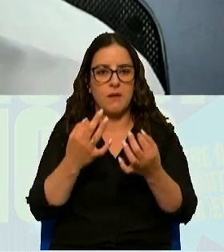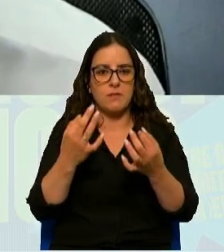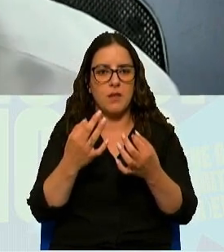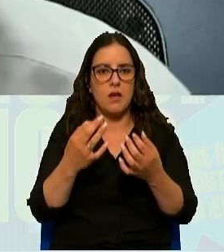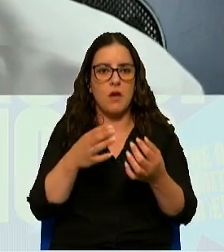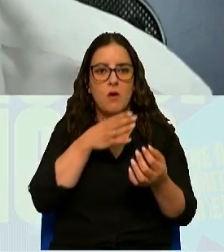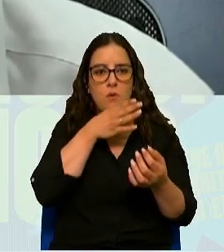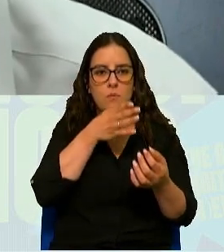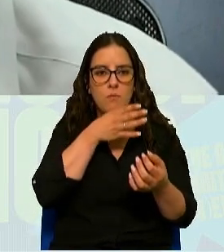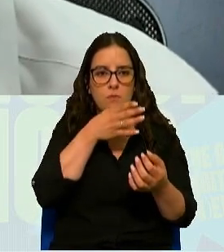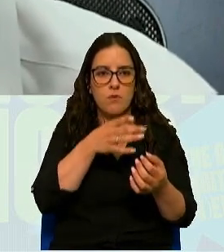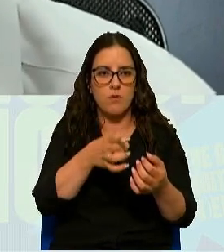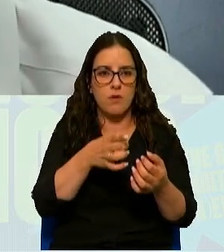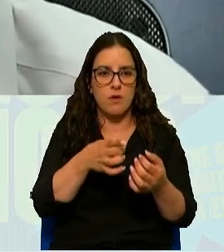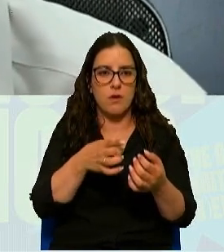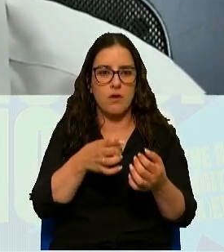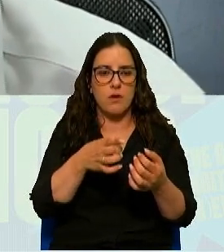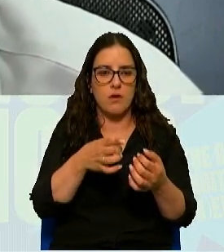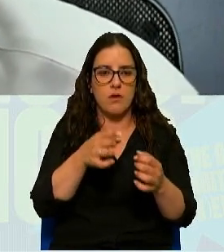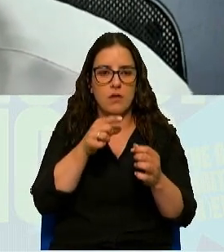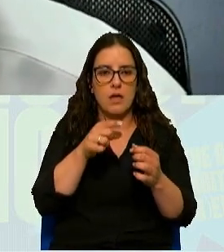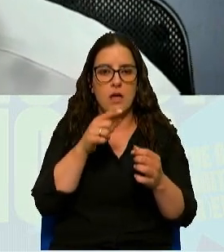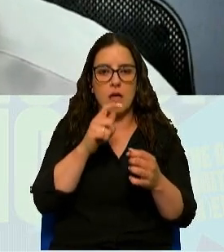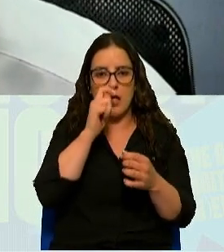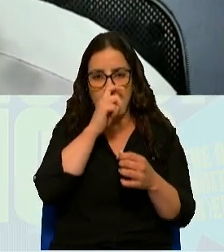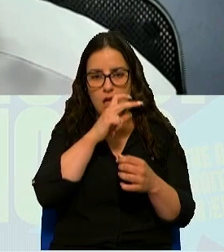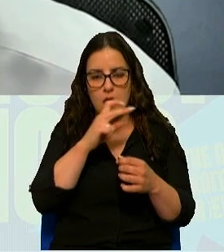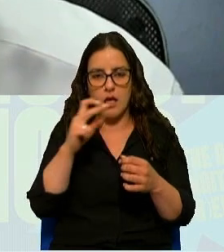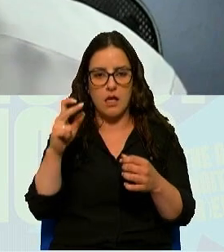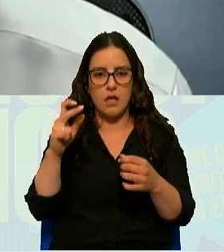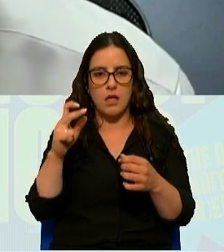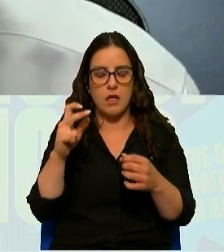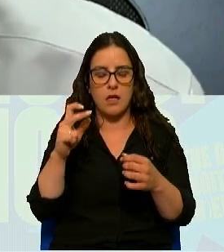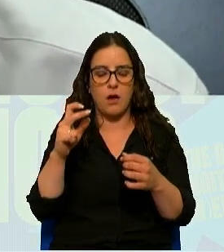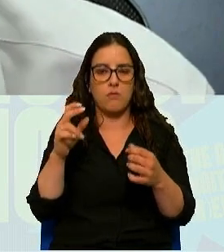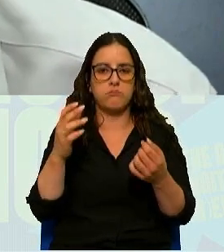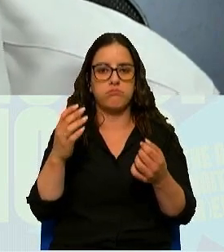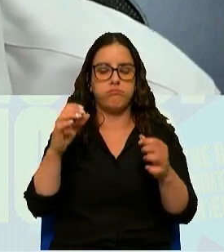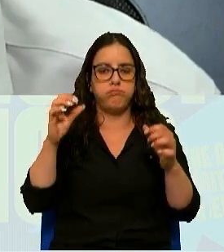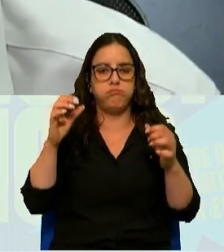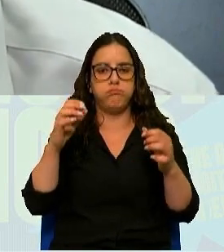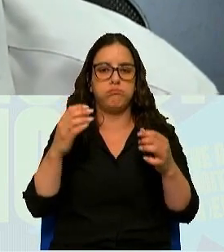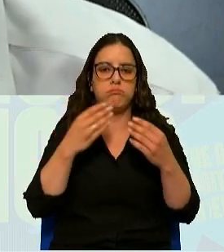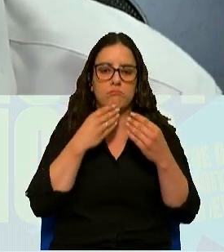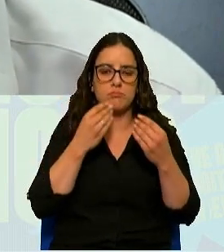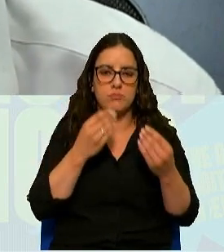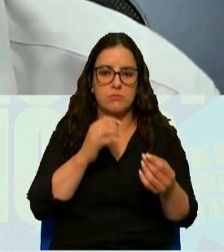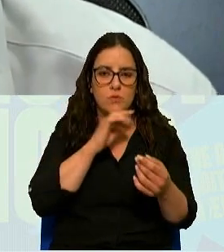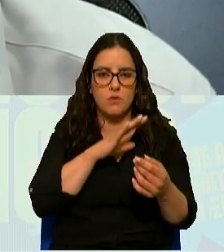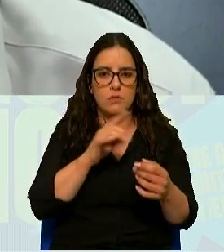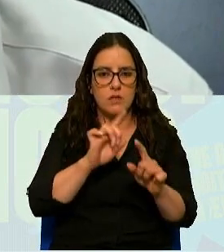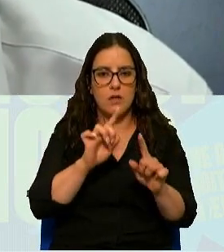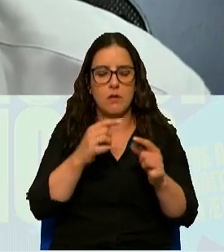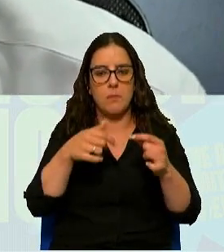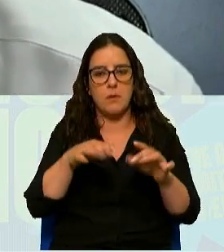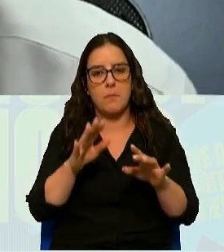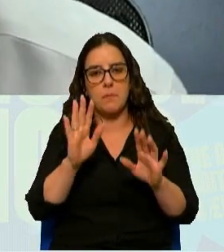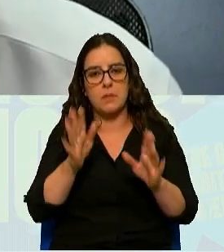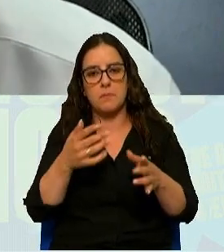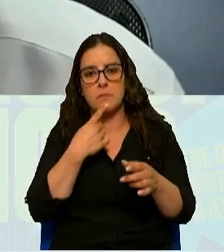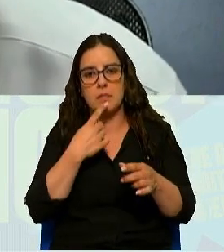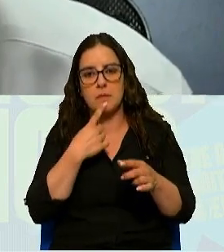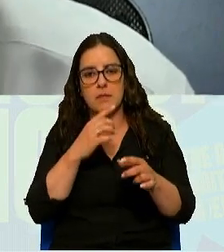a bad mistake because it's not going to make a bad decision here, but it shows a fundamental misunderstanding of the scene in front of it.